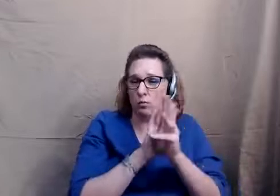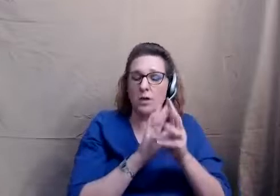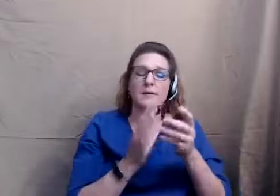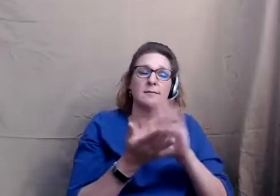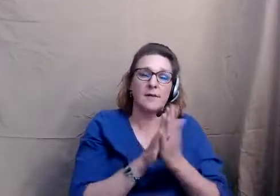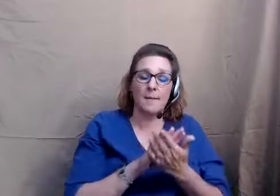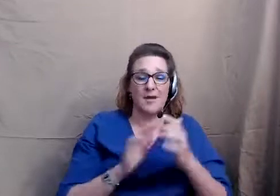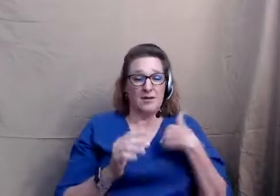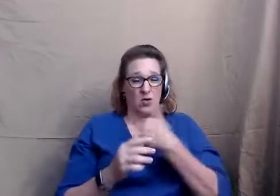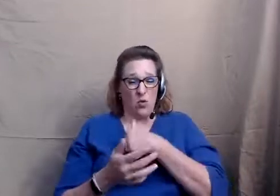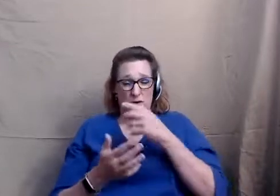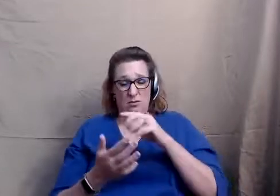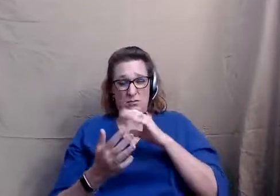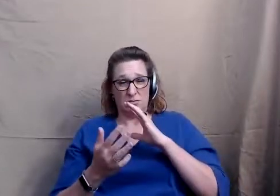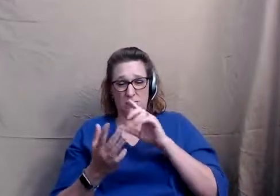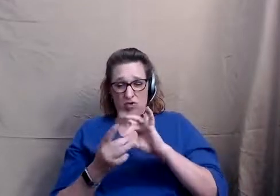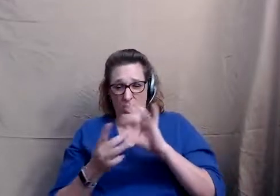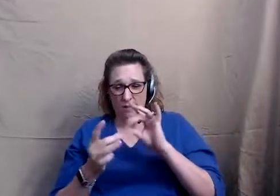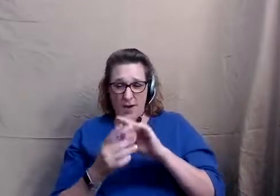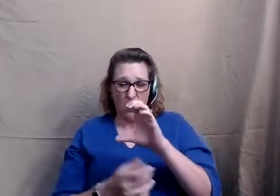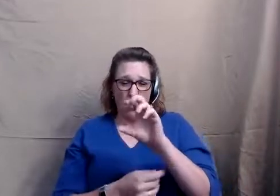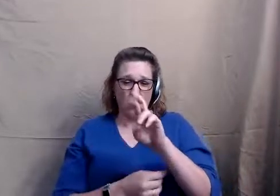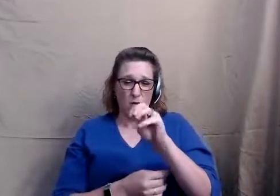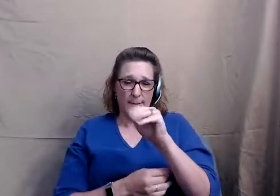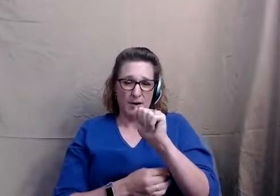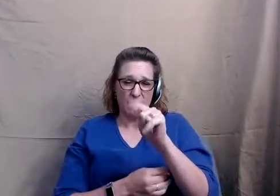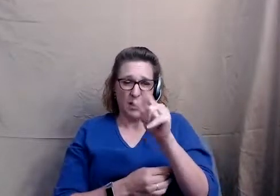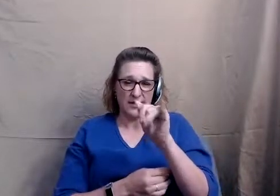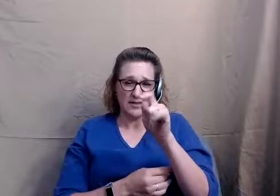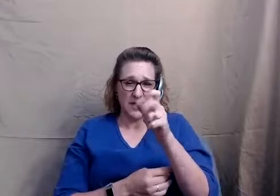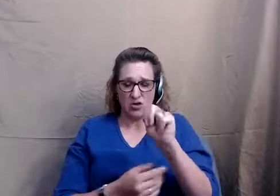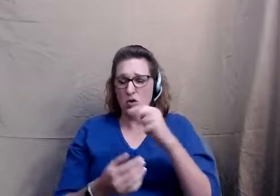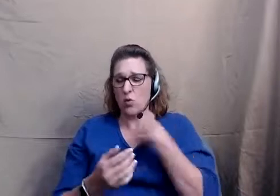both the substantive changes to the law and these procedural changes.